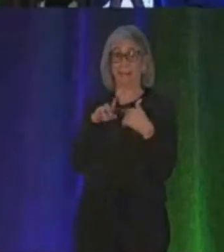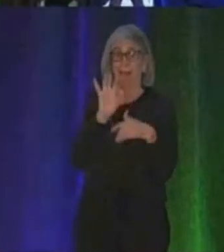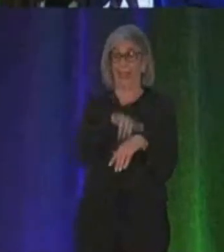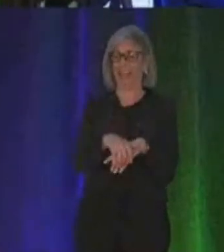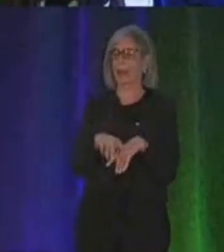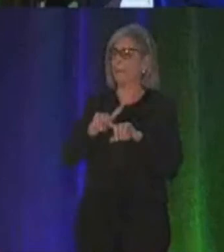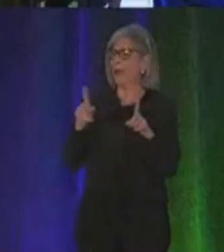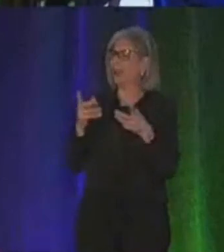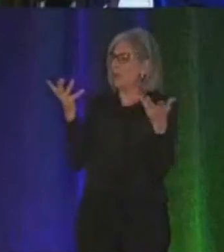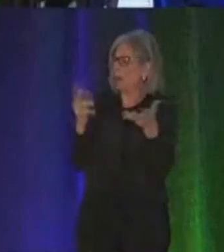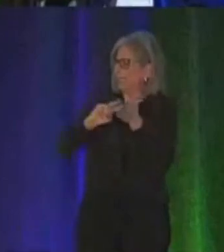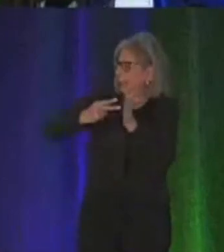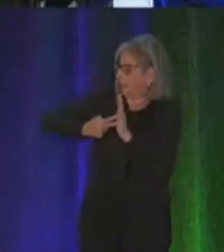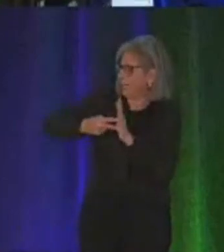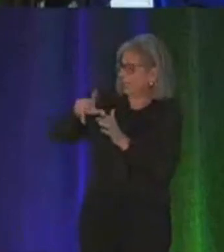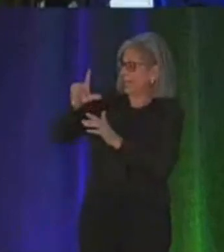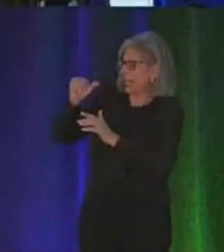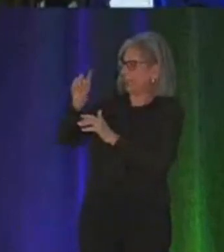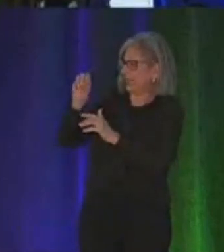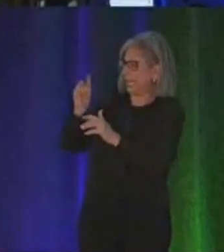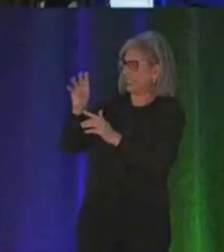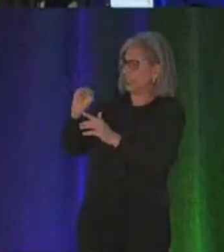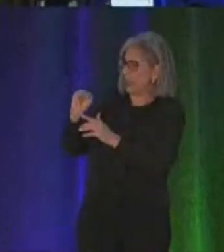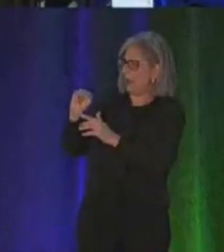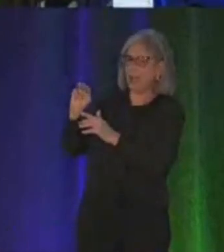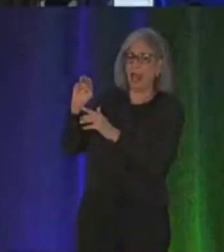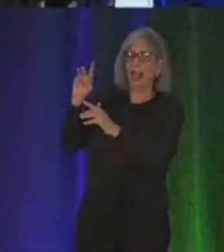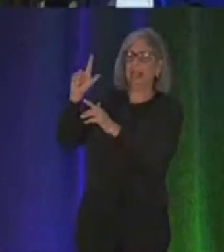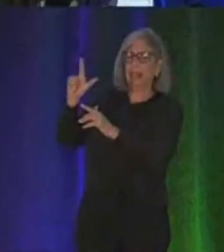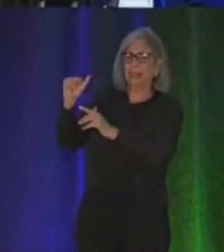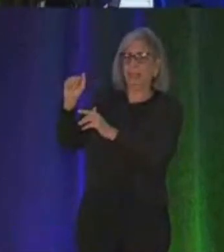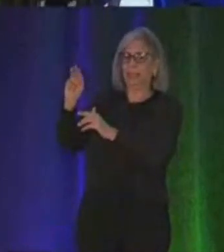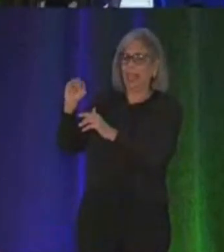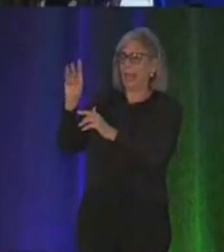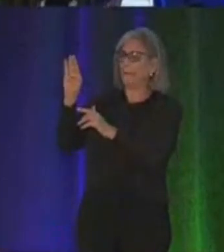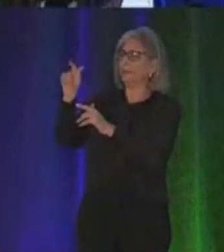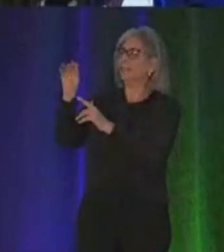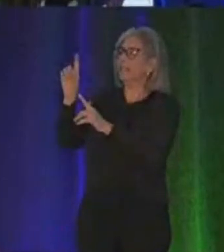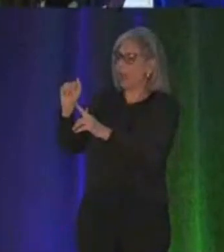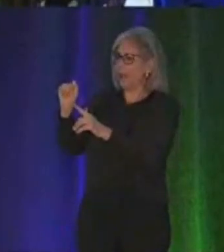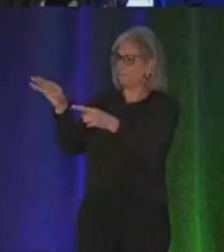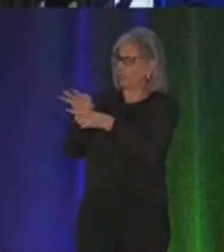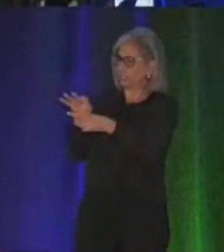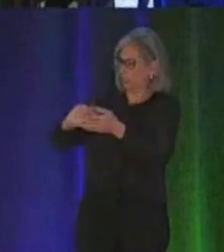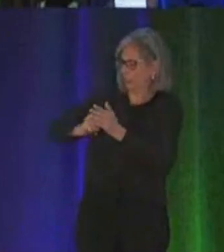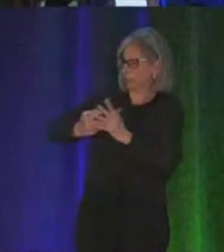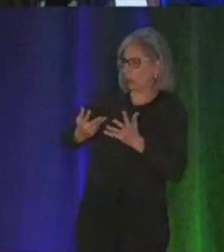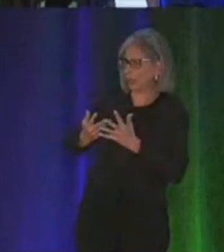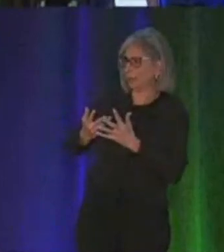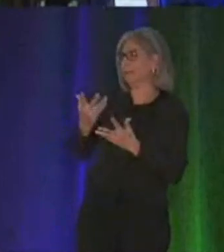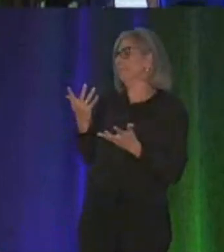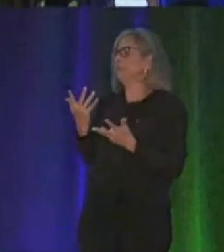So what is a Lambda function? So this is something that AWS came out in, I don't remember the year. I'm going to make it up, 2014, let's say.